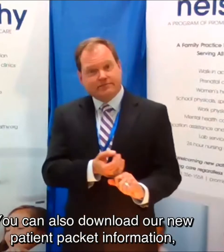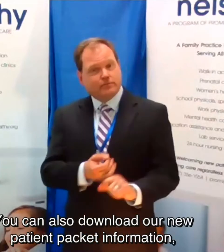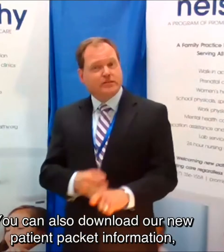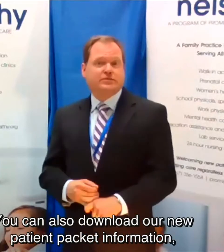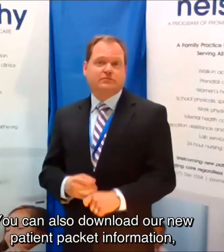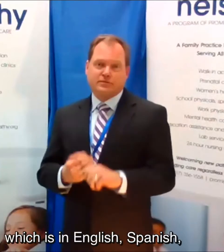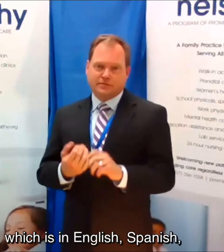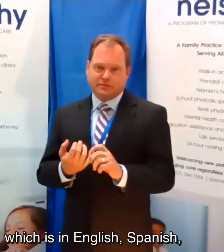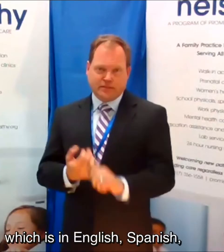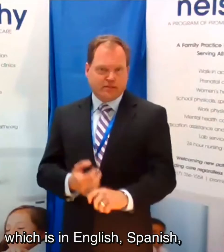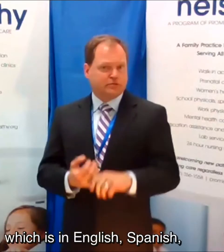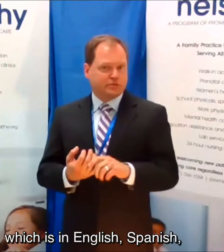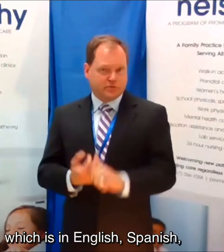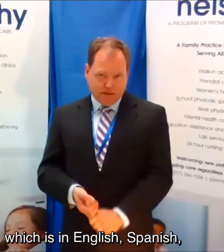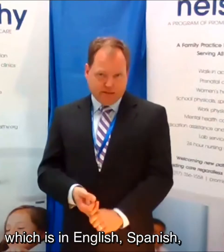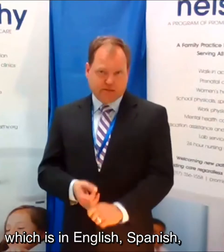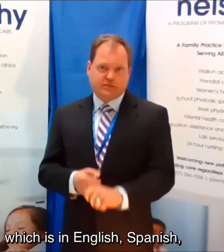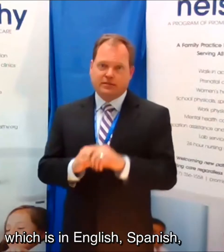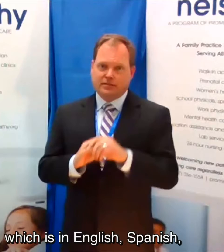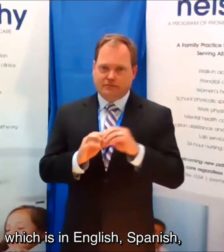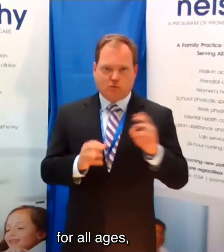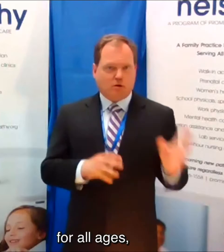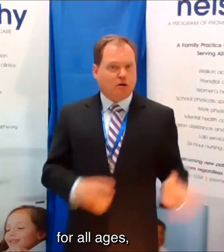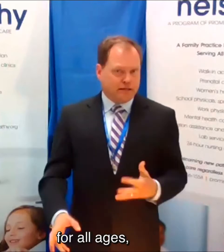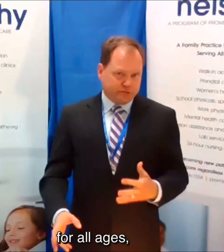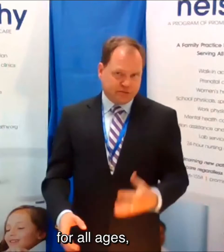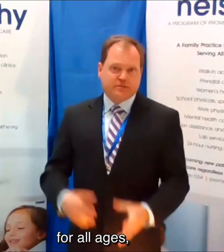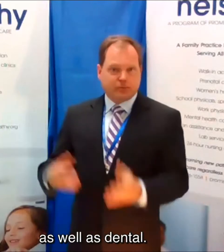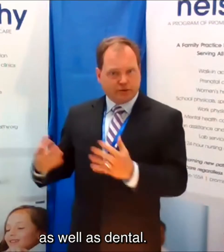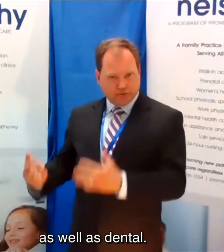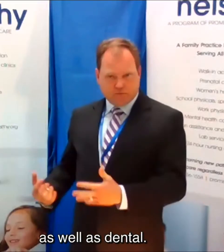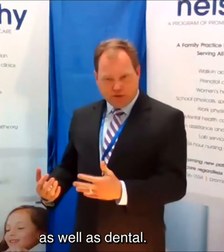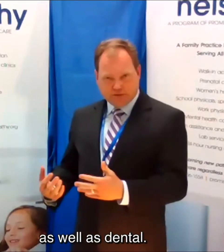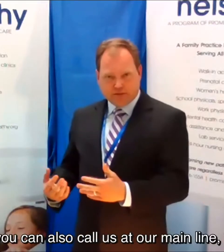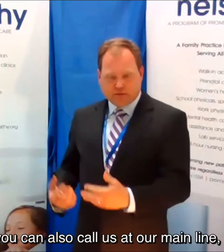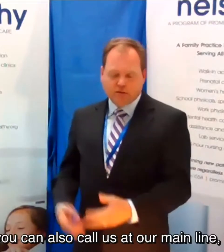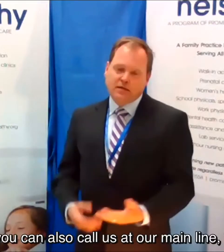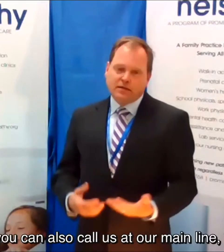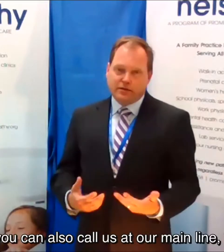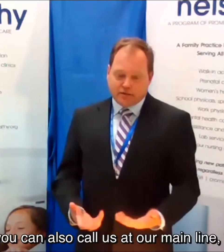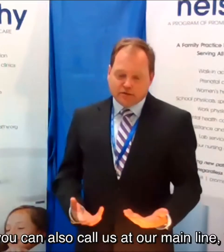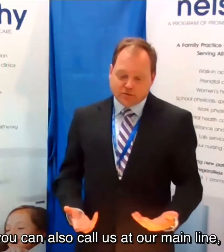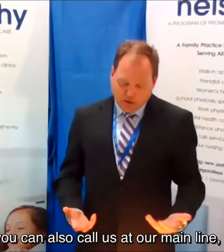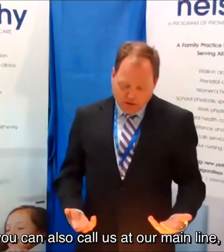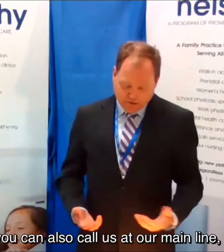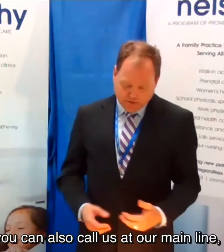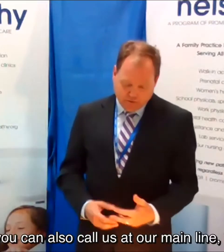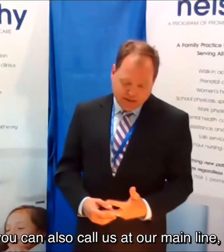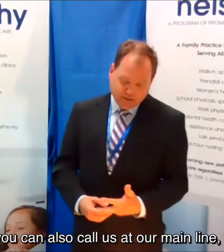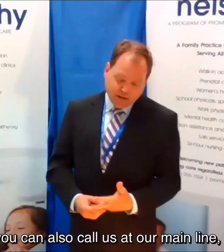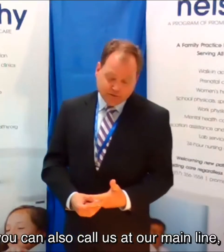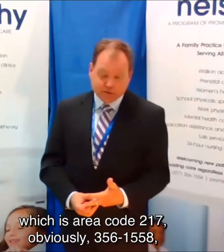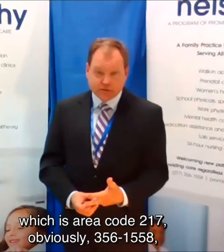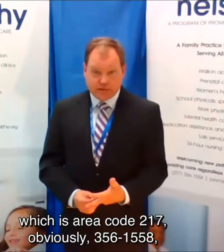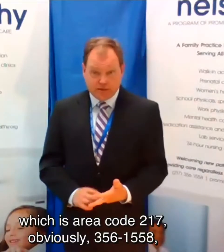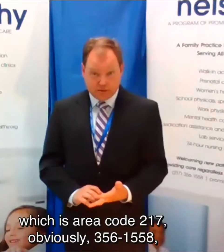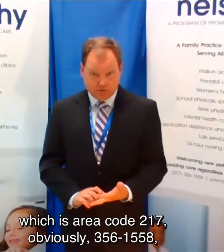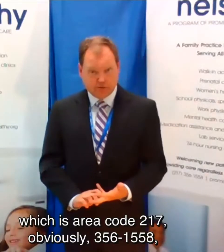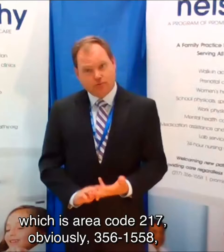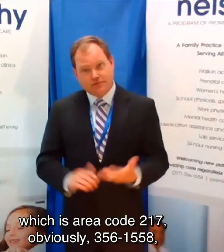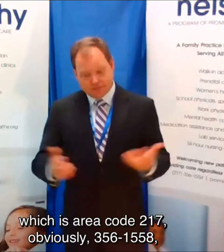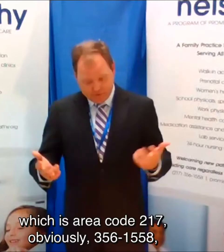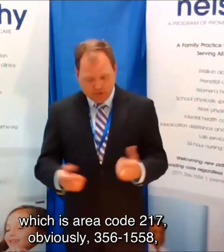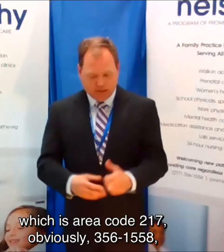packet information, which is in English, Spanish, for all ages, as well as dental. And you can also call us on our main line, which is area